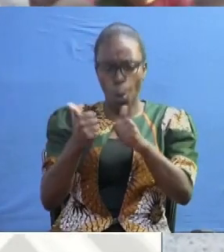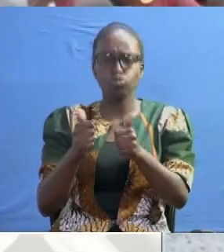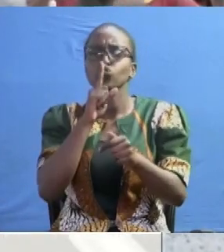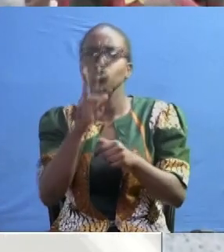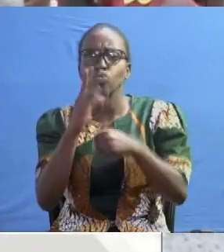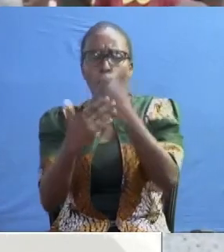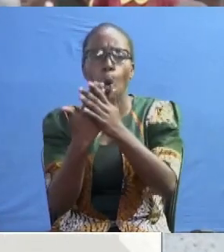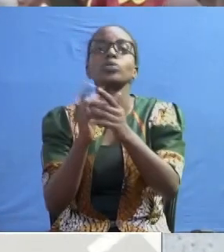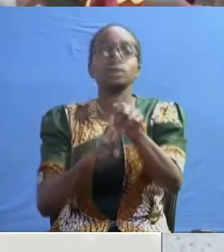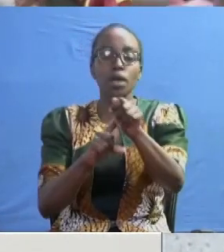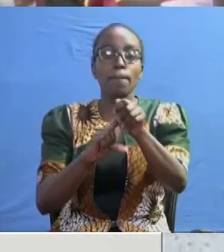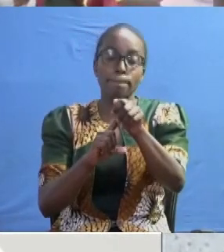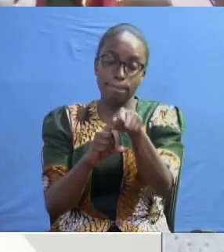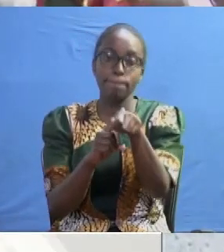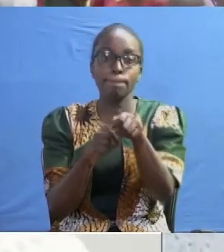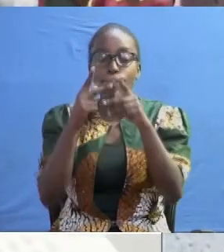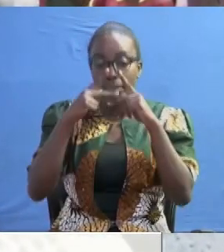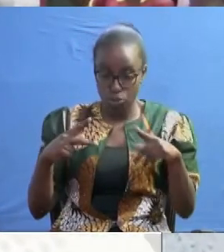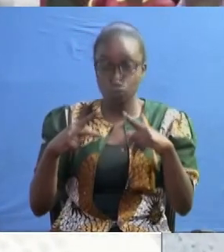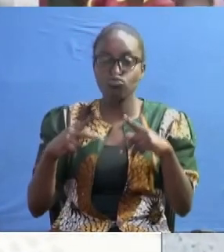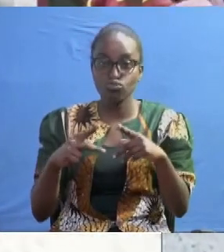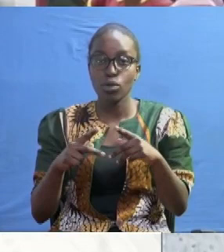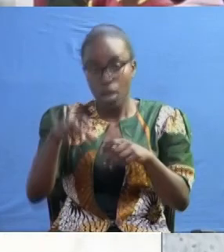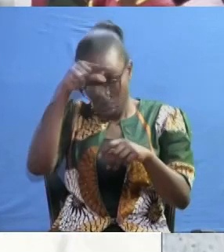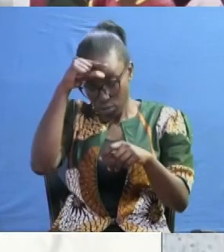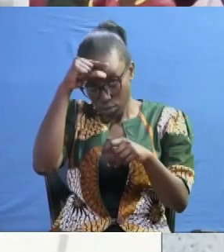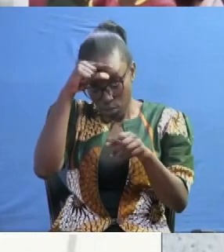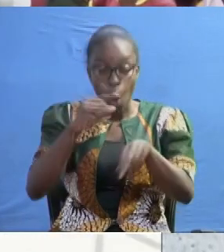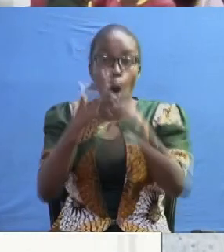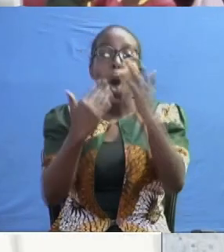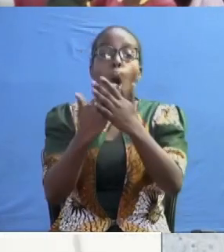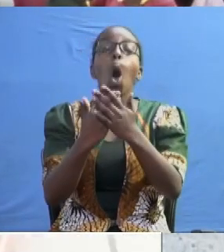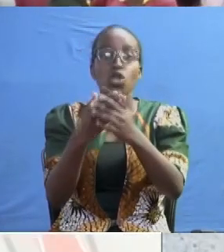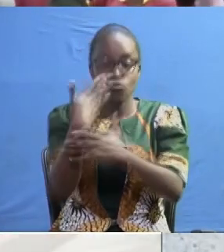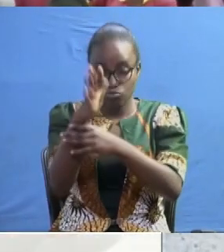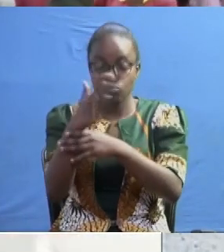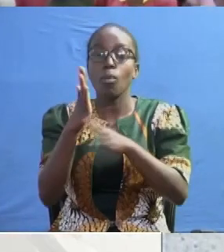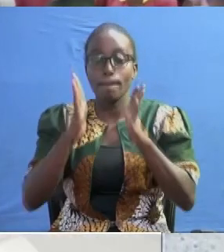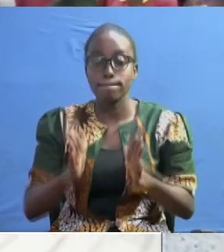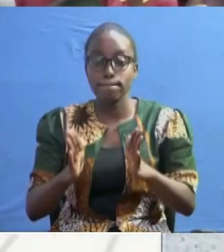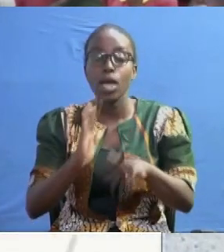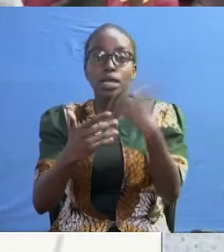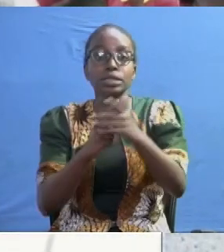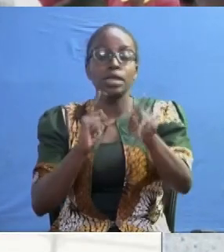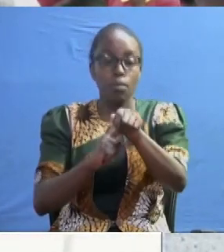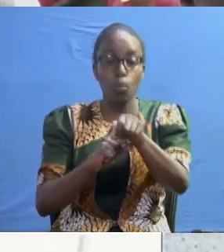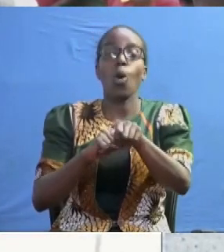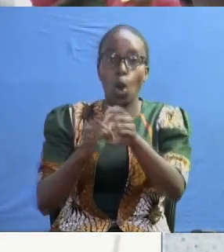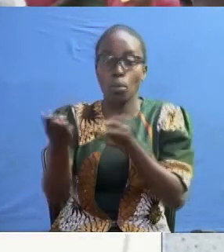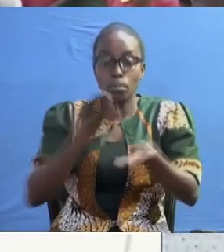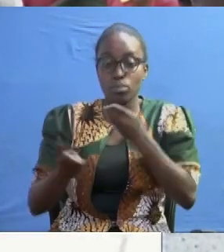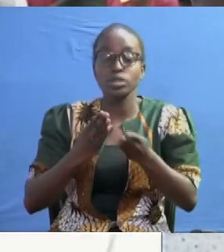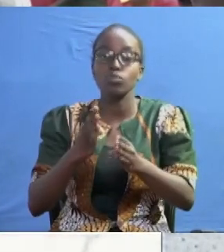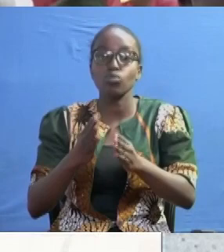is stability, there is peace, there is security, so that our fishermen, our business people can continue with their